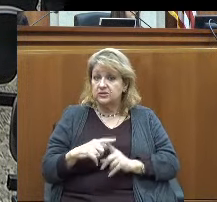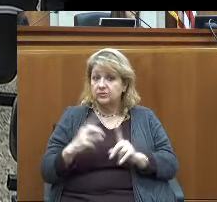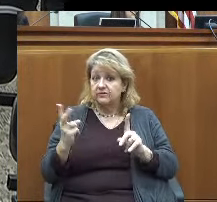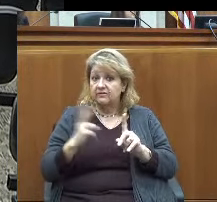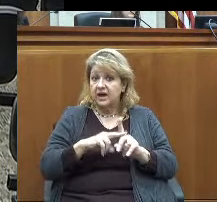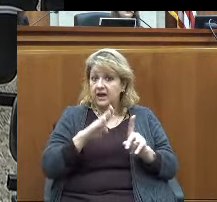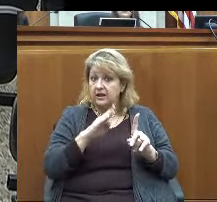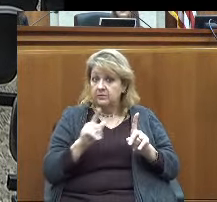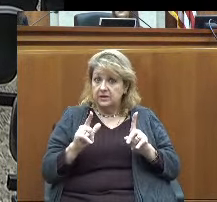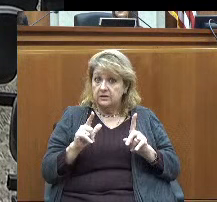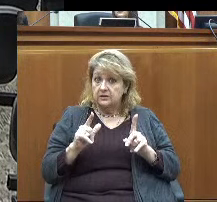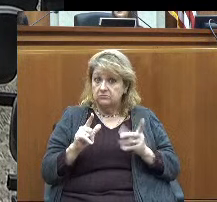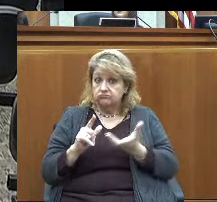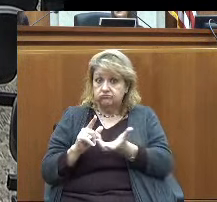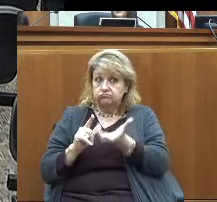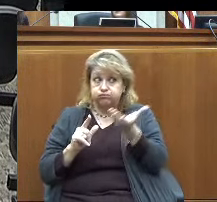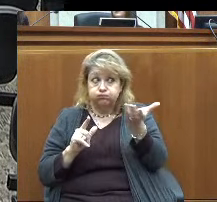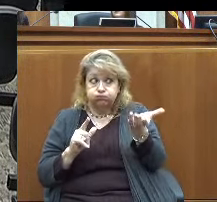bill